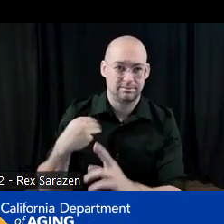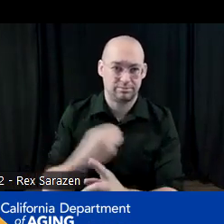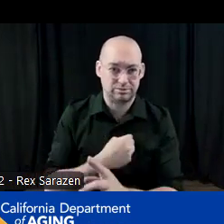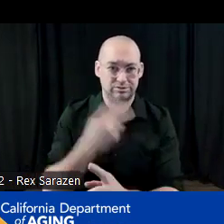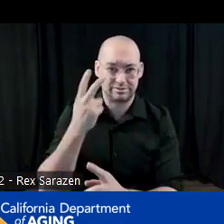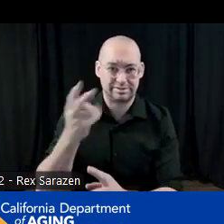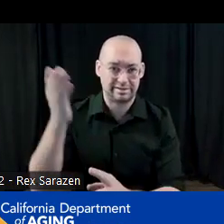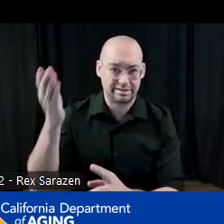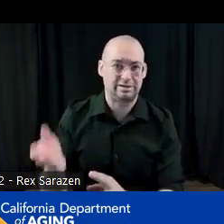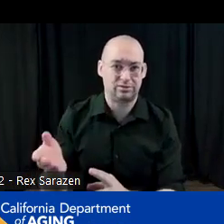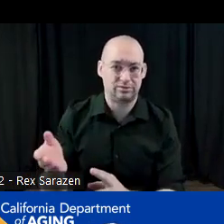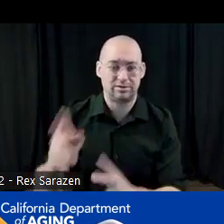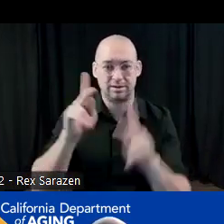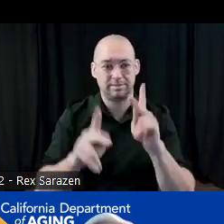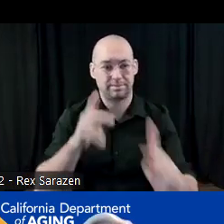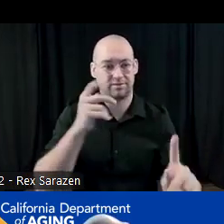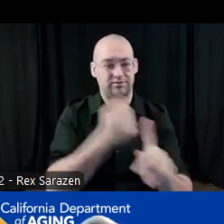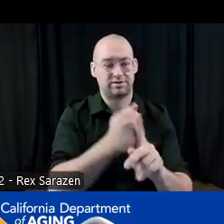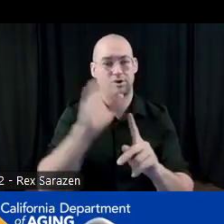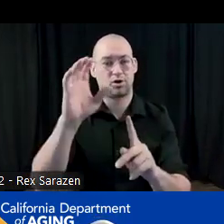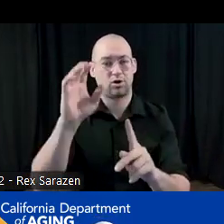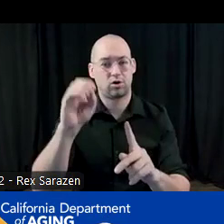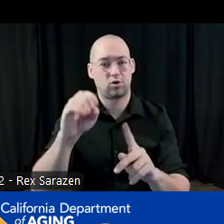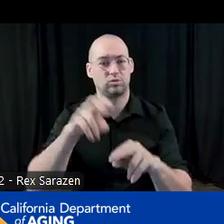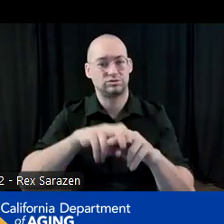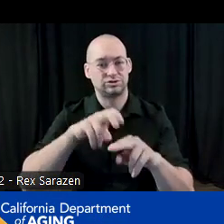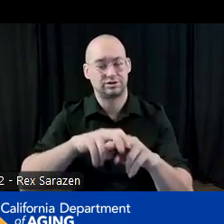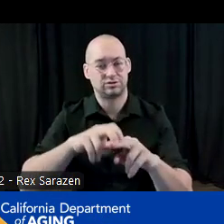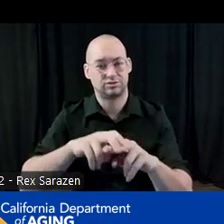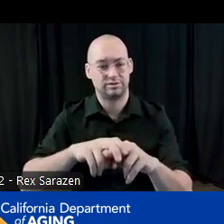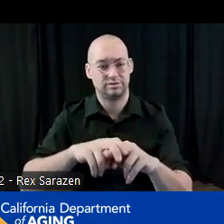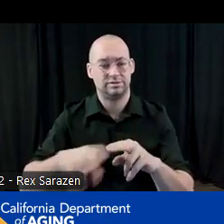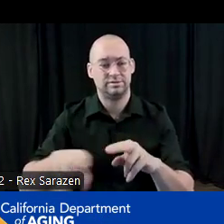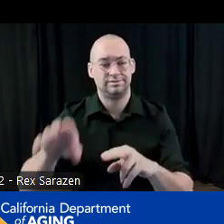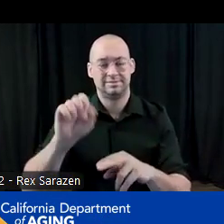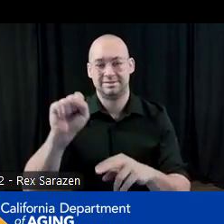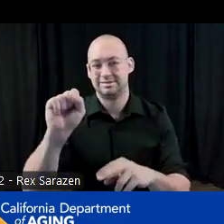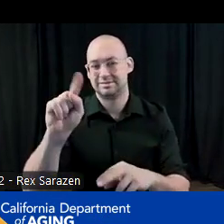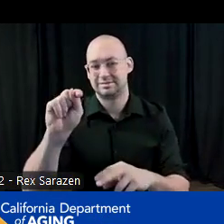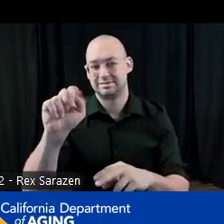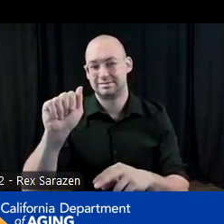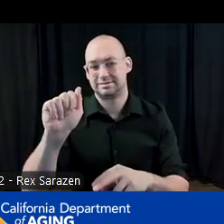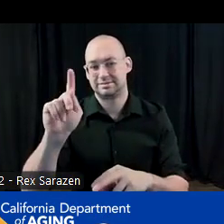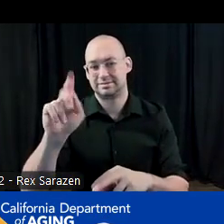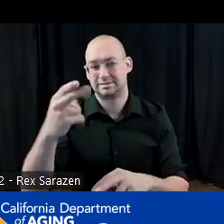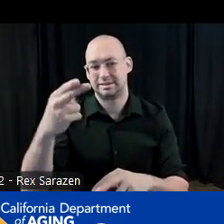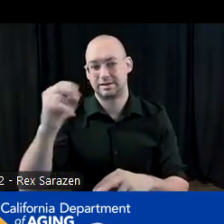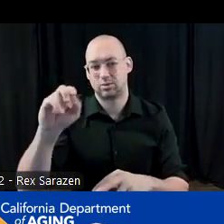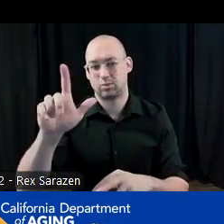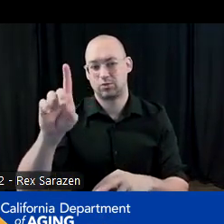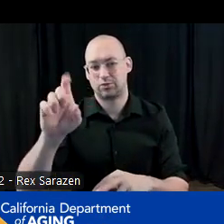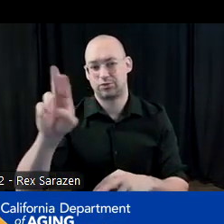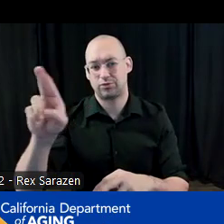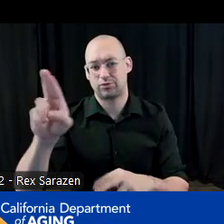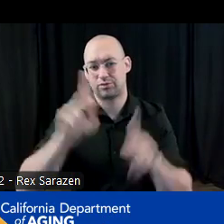our stakeholder co-chairs, our state co-chairs, and our stakeholder committee membership. And we are thankful to